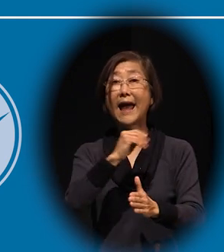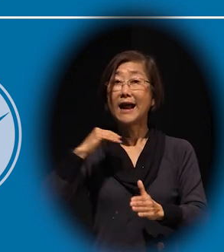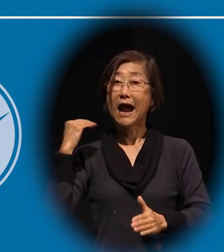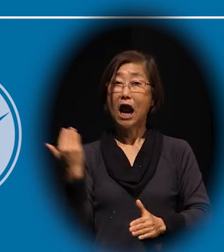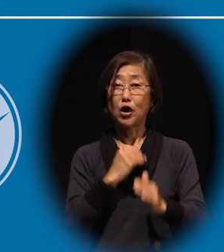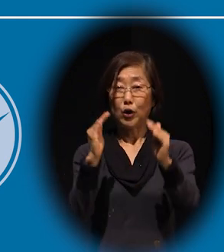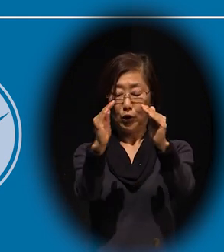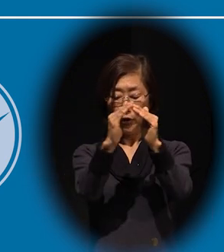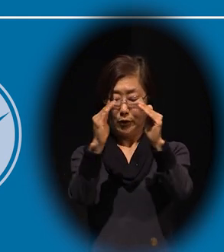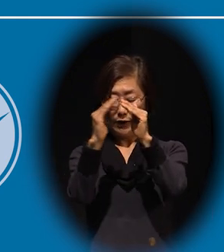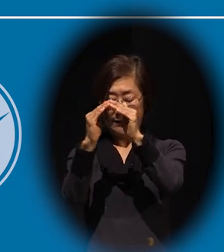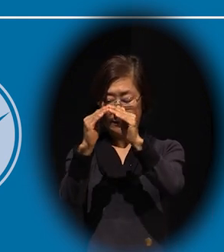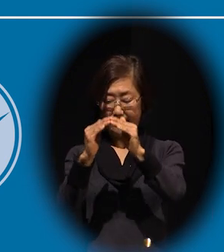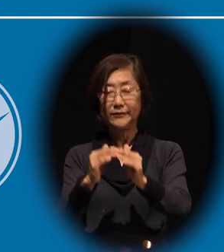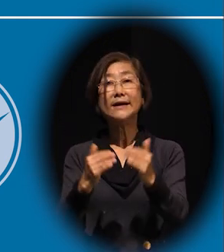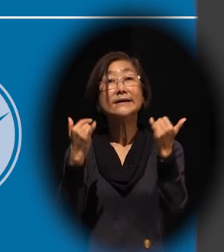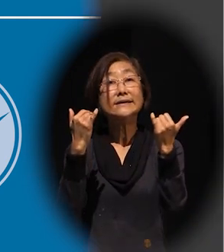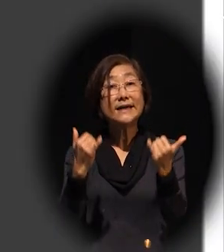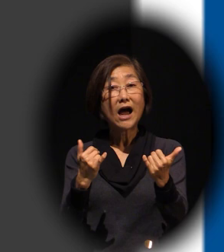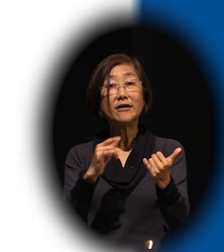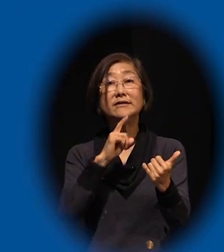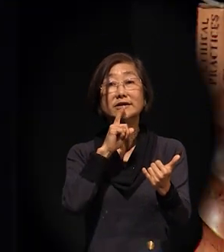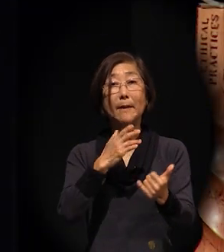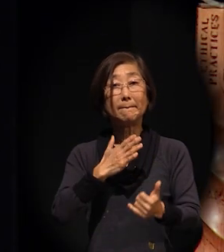students and our community.